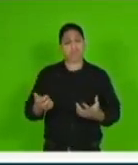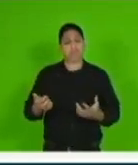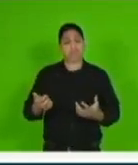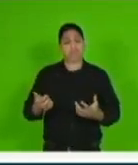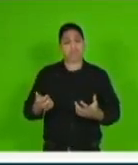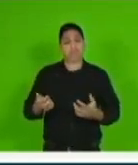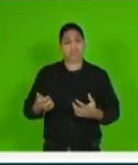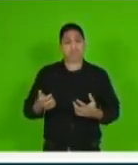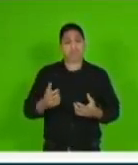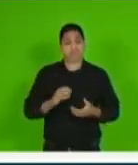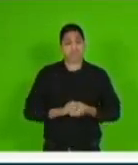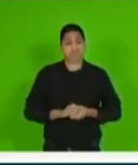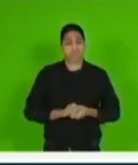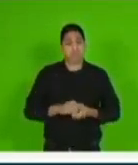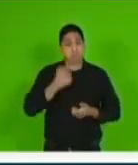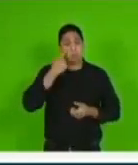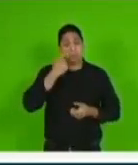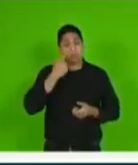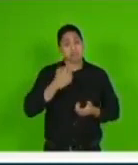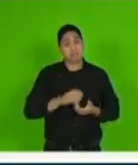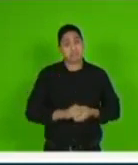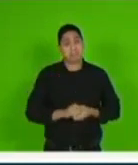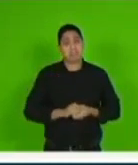The time of soon that we are living refers to